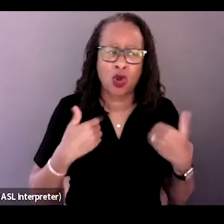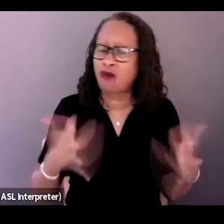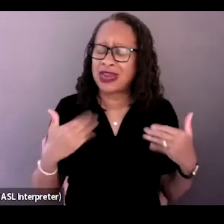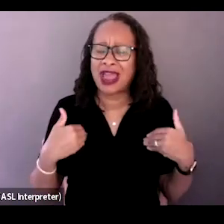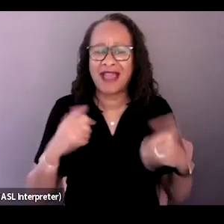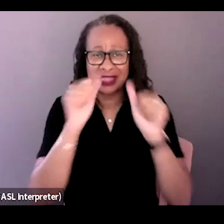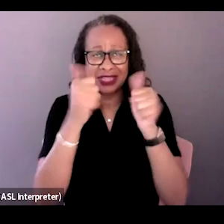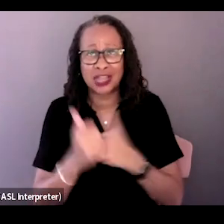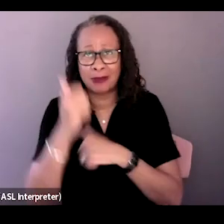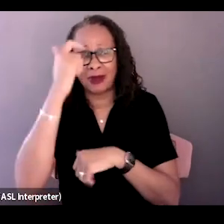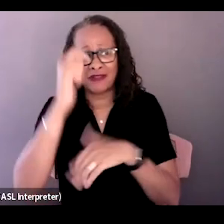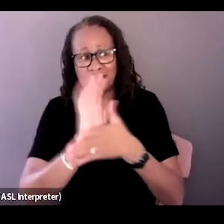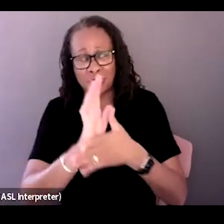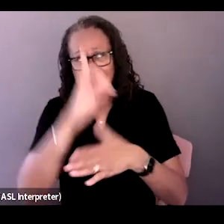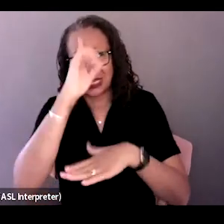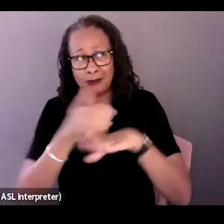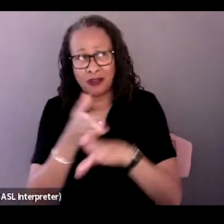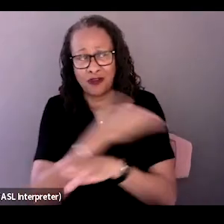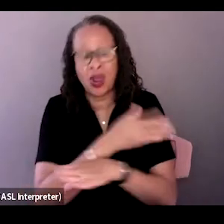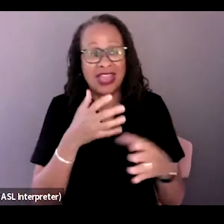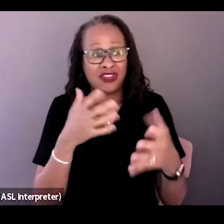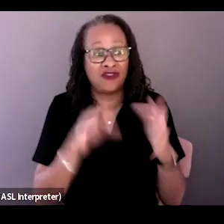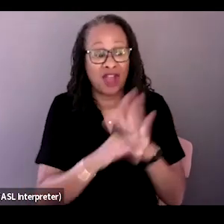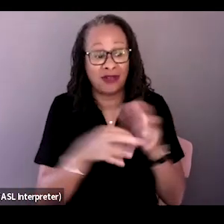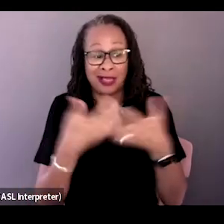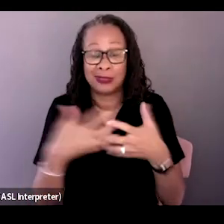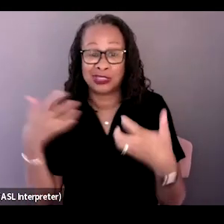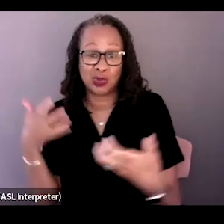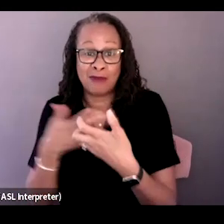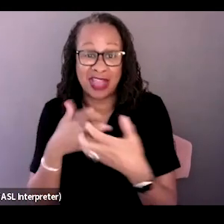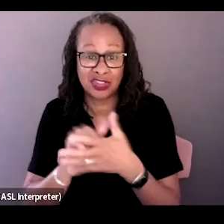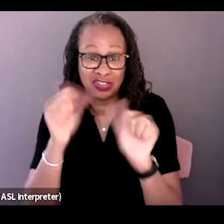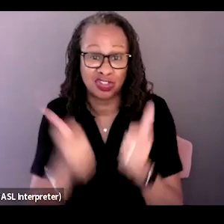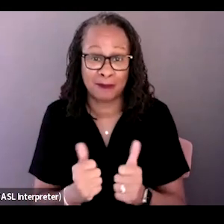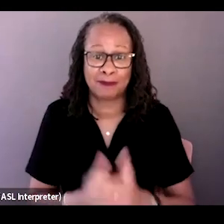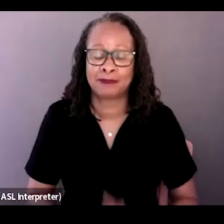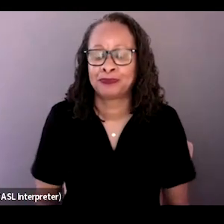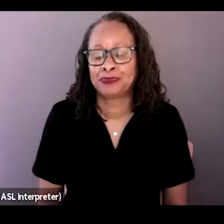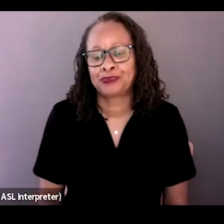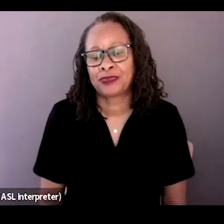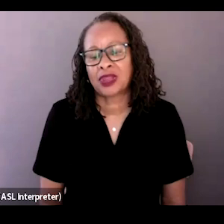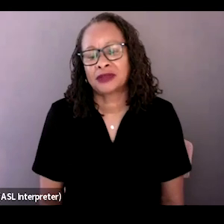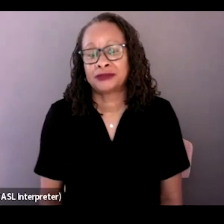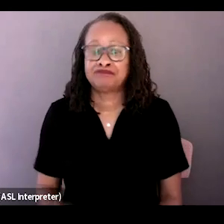the elements which suited that shape? Well, of course, for me, it's